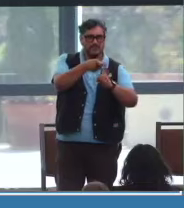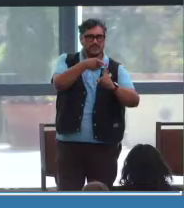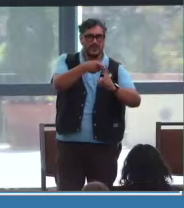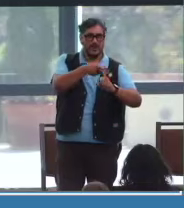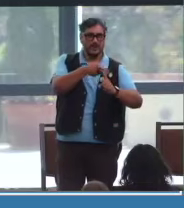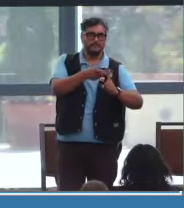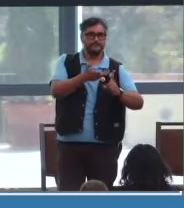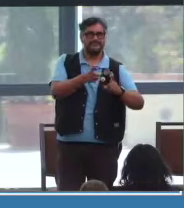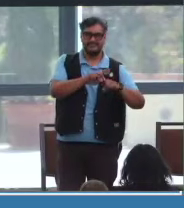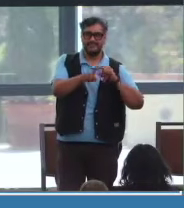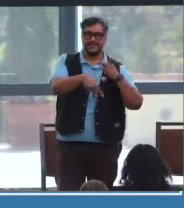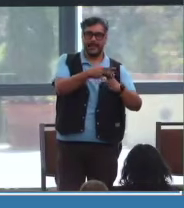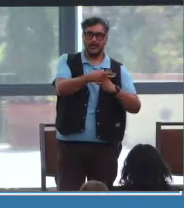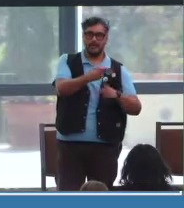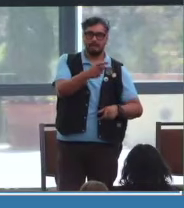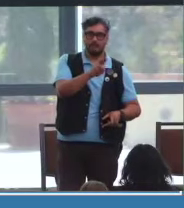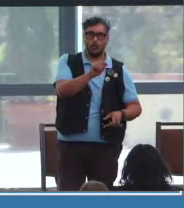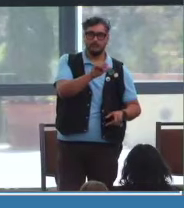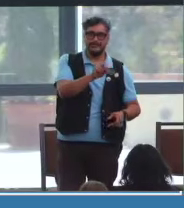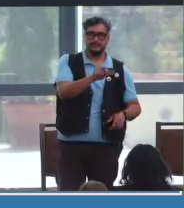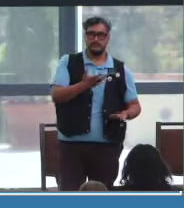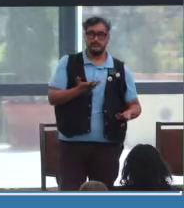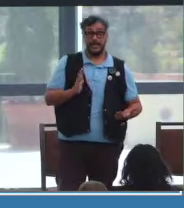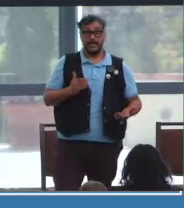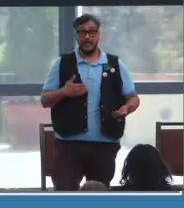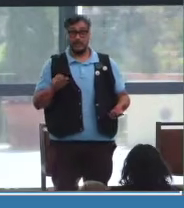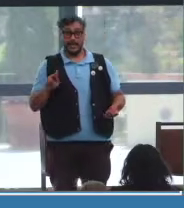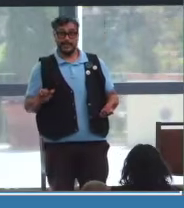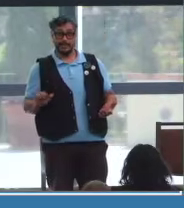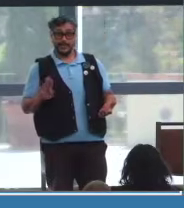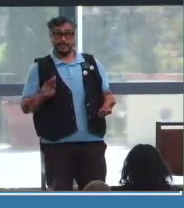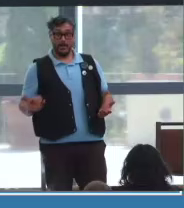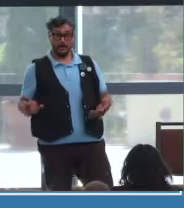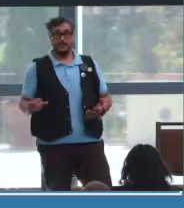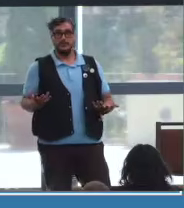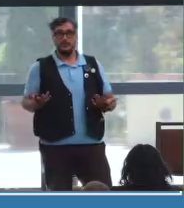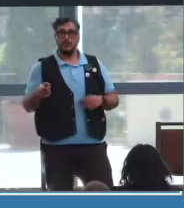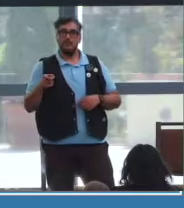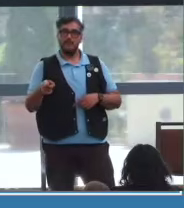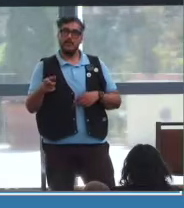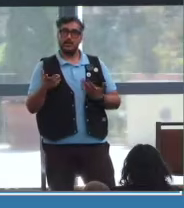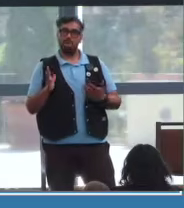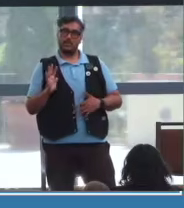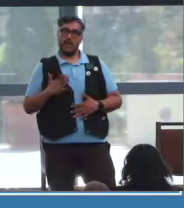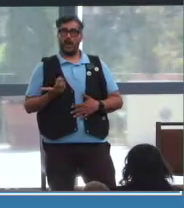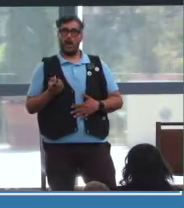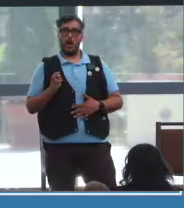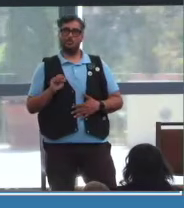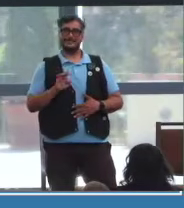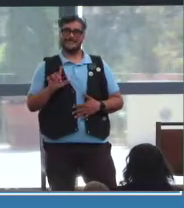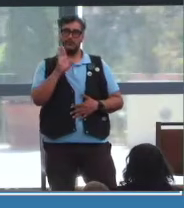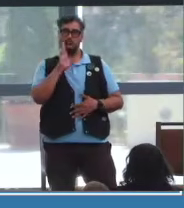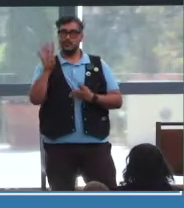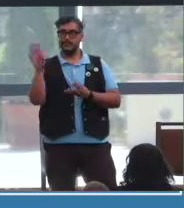on different types of proteins. Autoantibodies are, of course, directed at our own